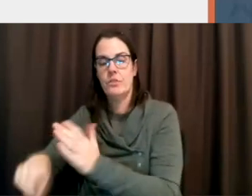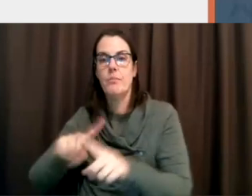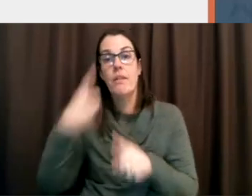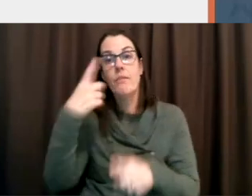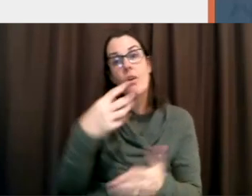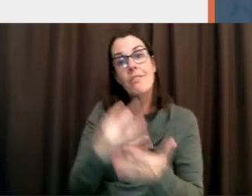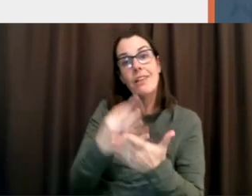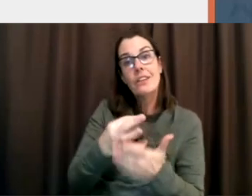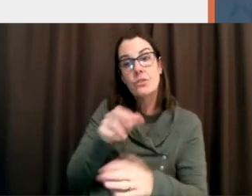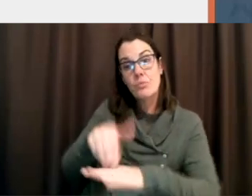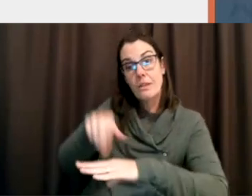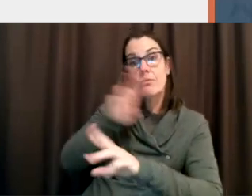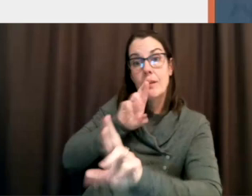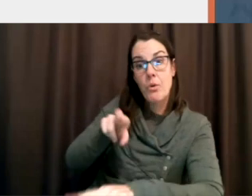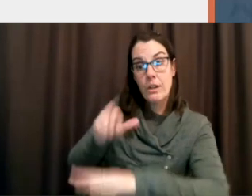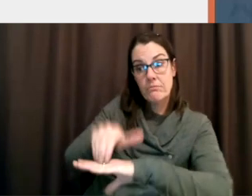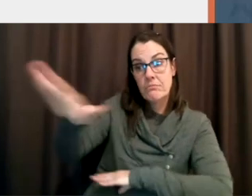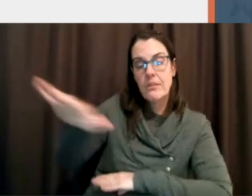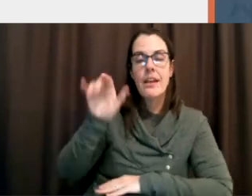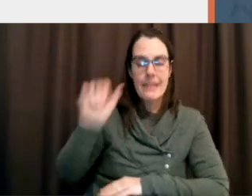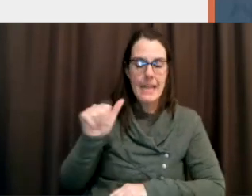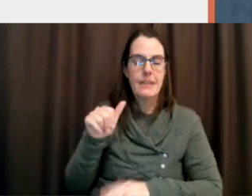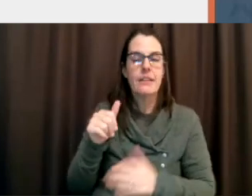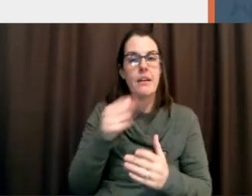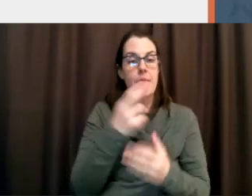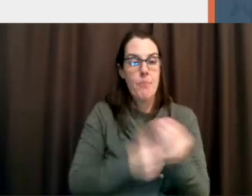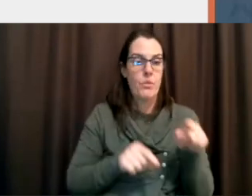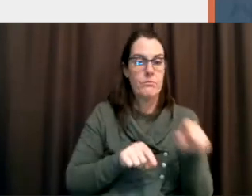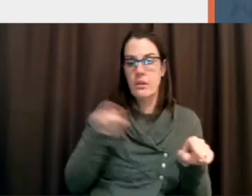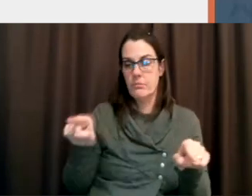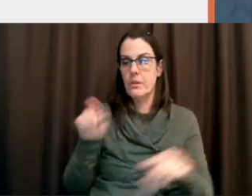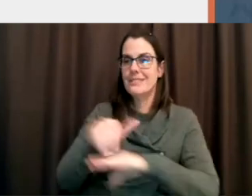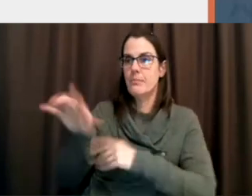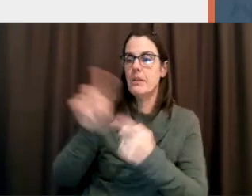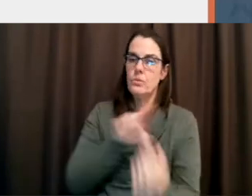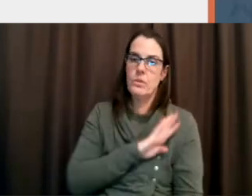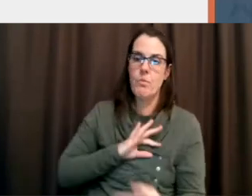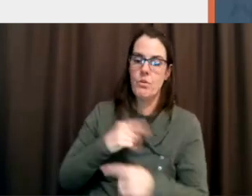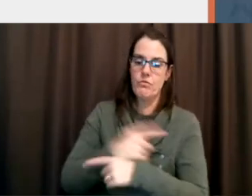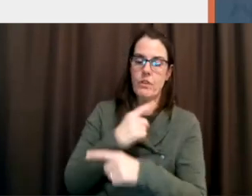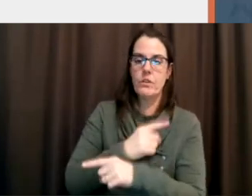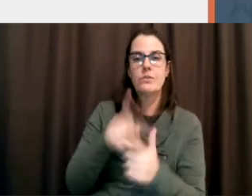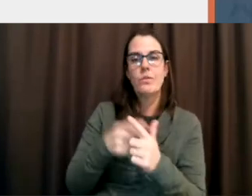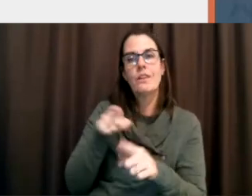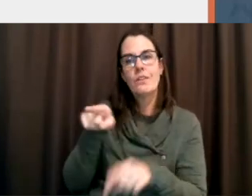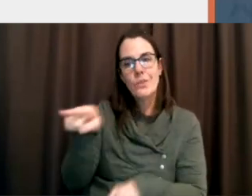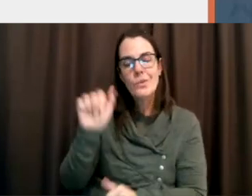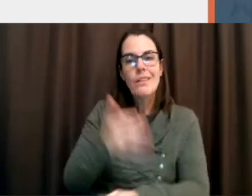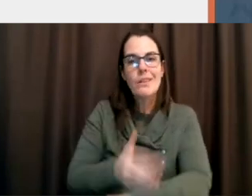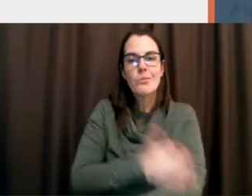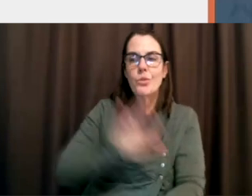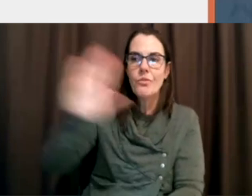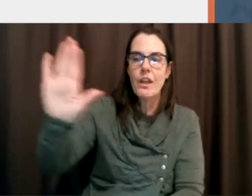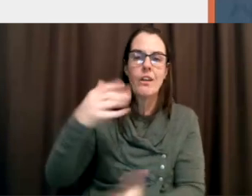can submit that budget versus actuals to the board on a regular basis so that you can help improve their financial